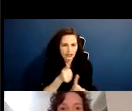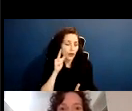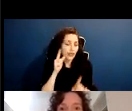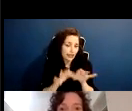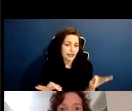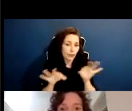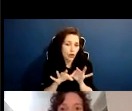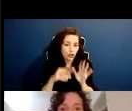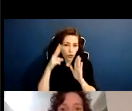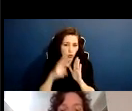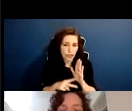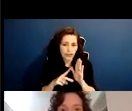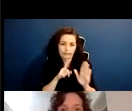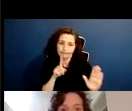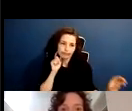show.